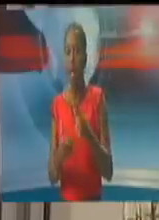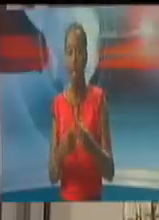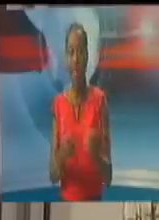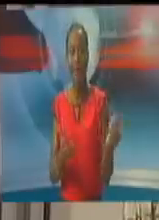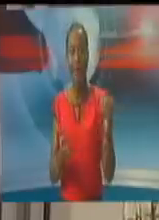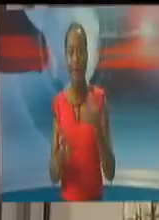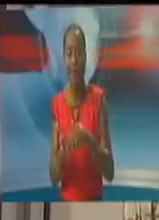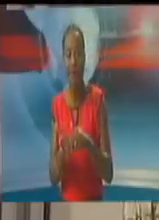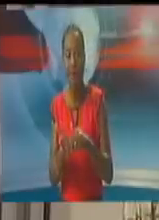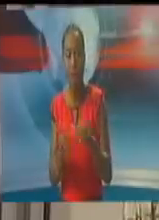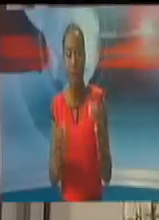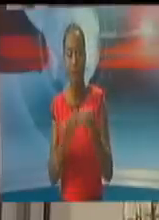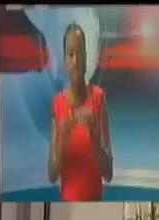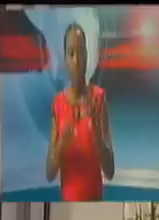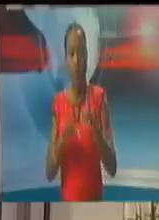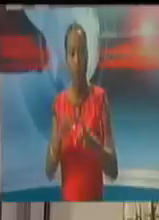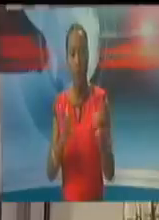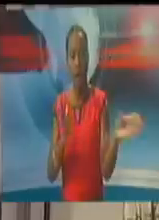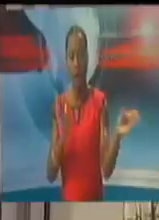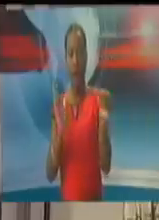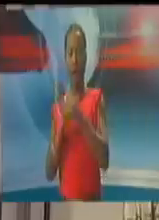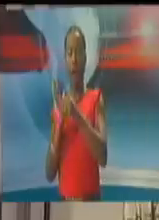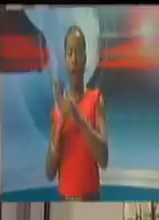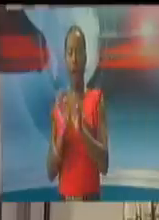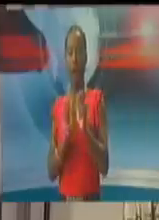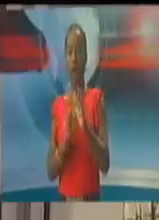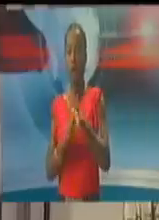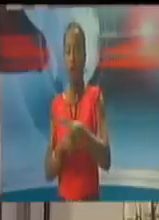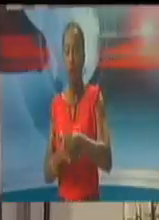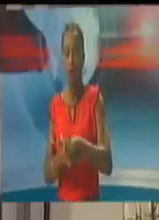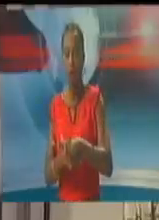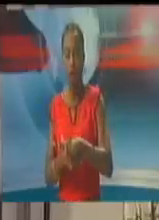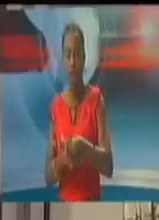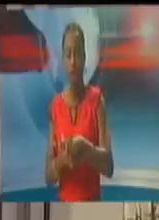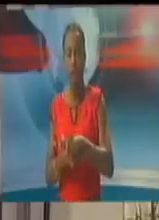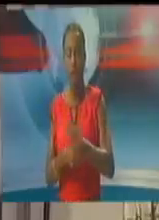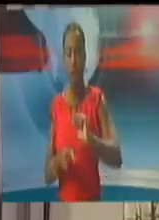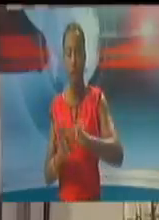This is a lesson for us in Trinidad and Tobago to learn.